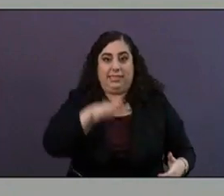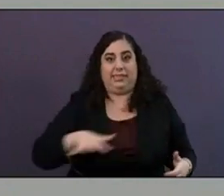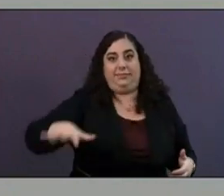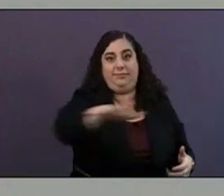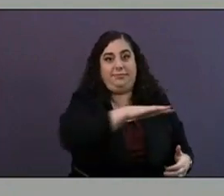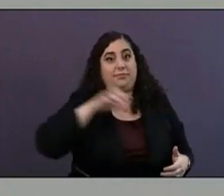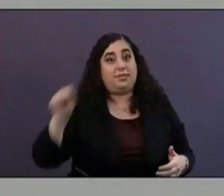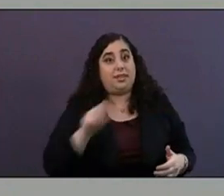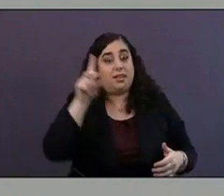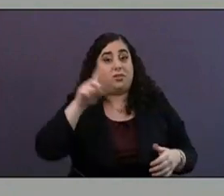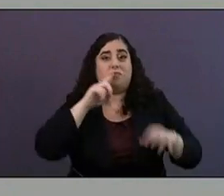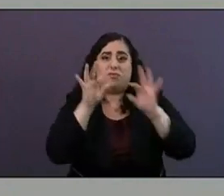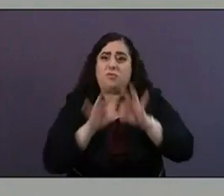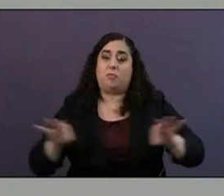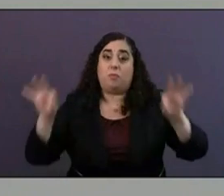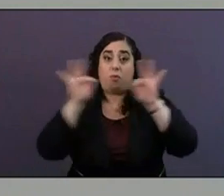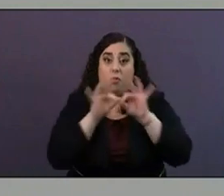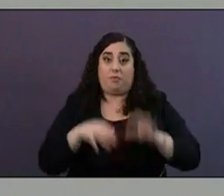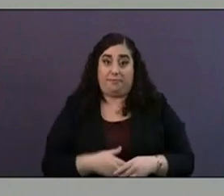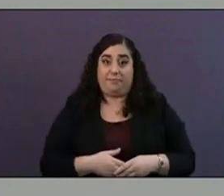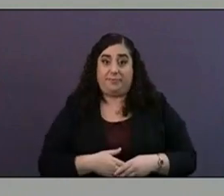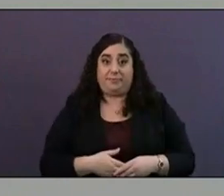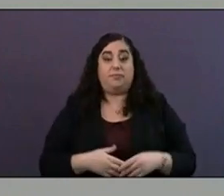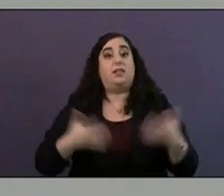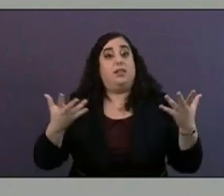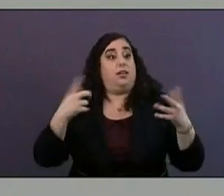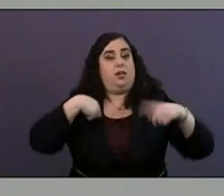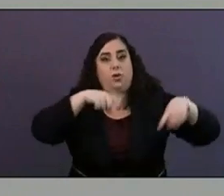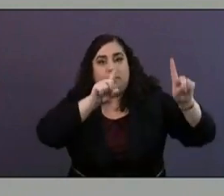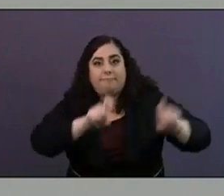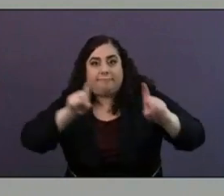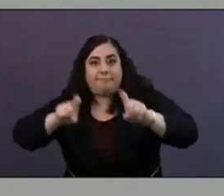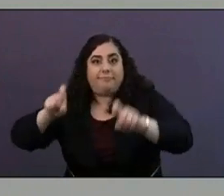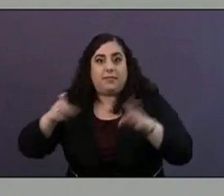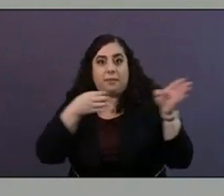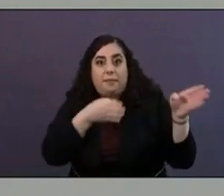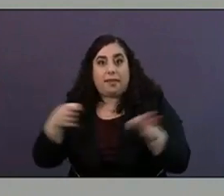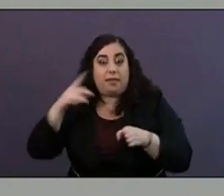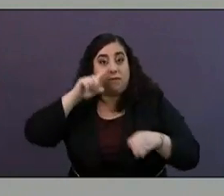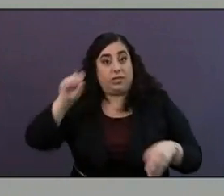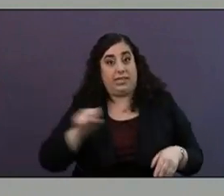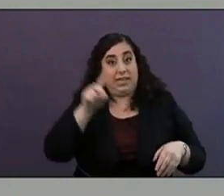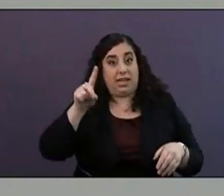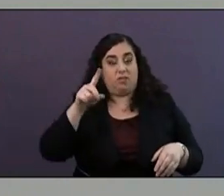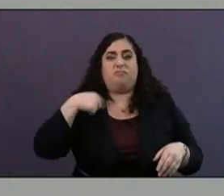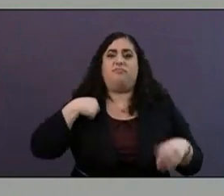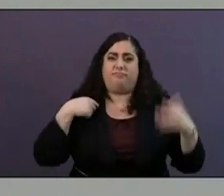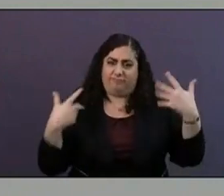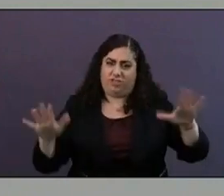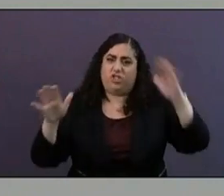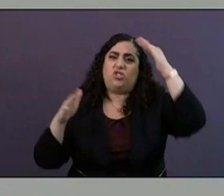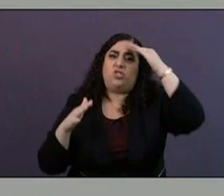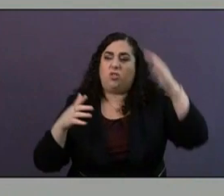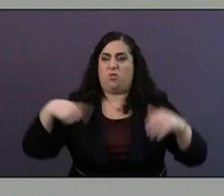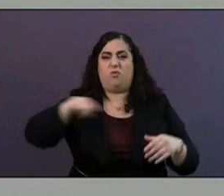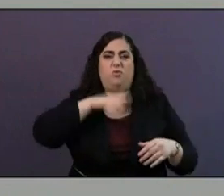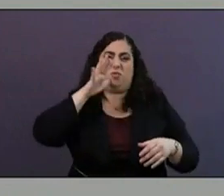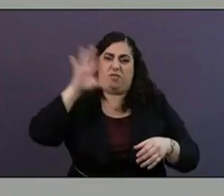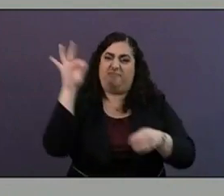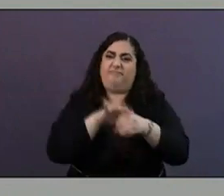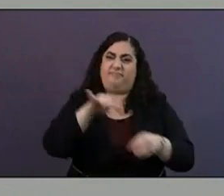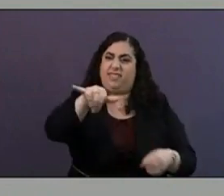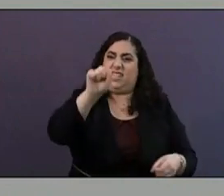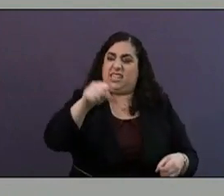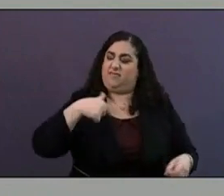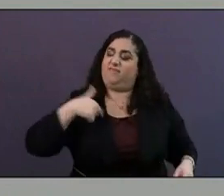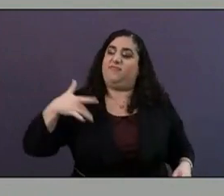pilot, providing the board supports it, and I think it will be a 5-0 vote. We will be expanding the